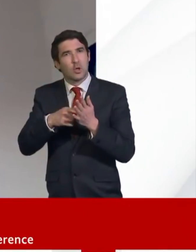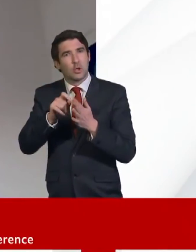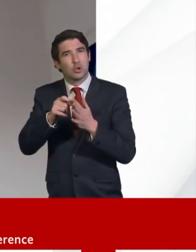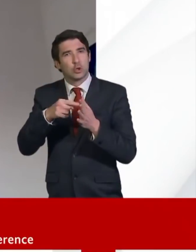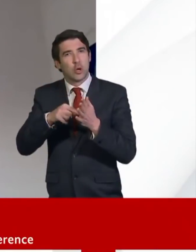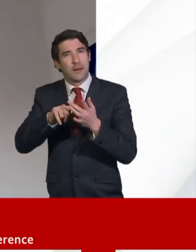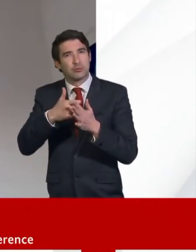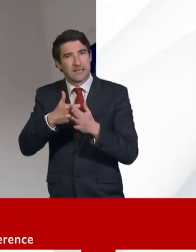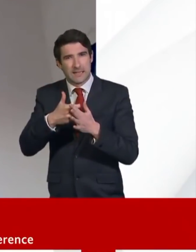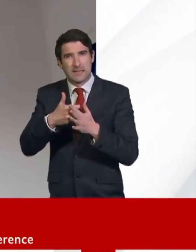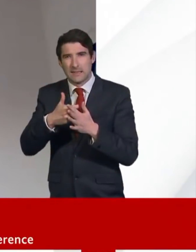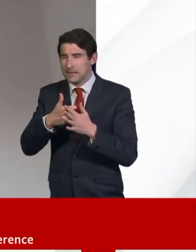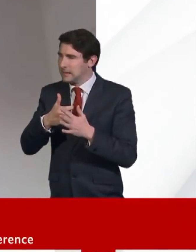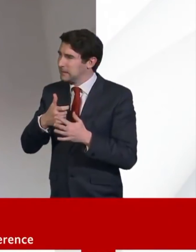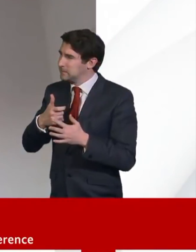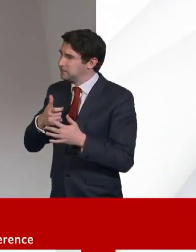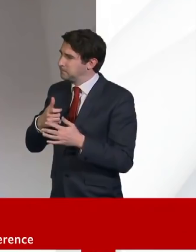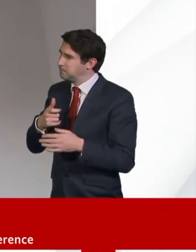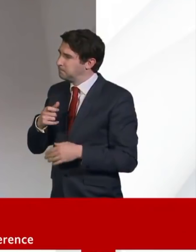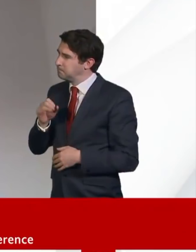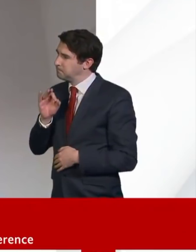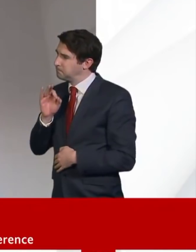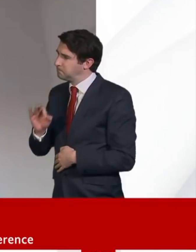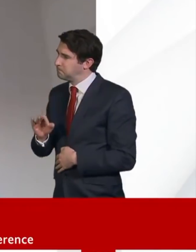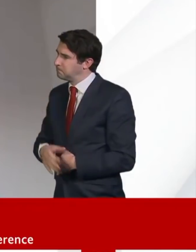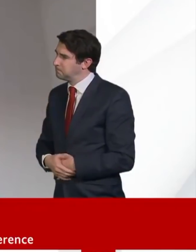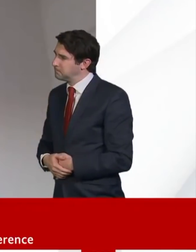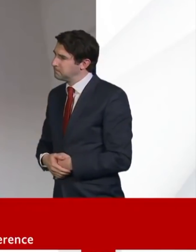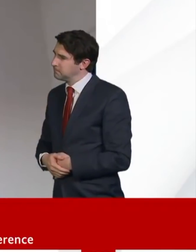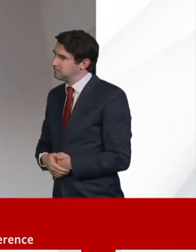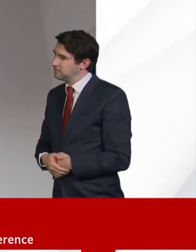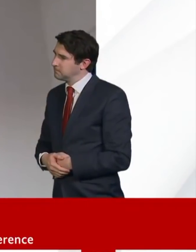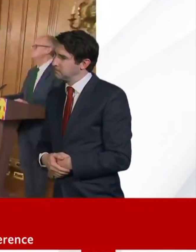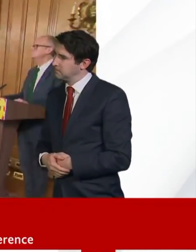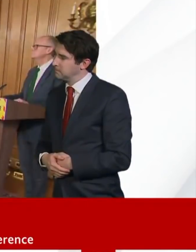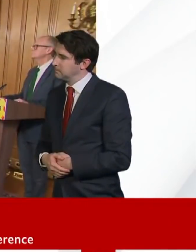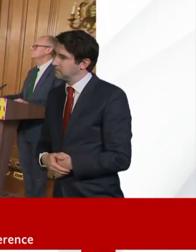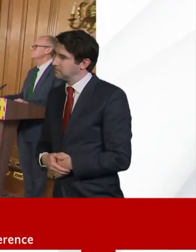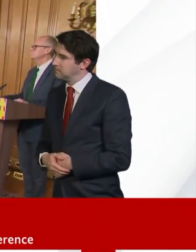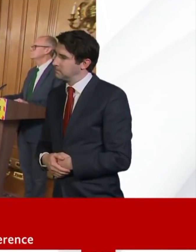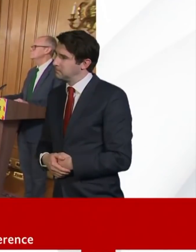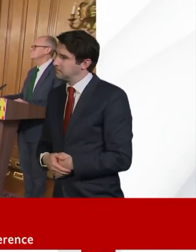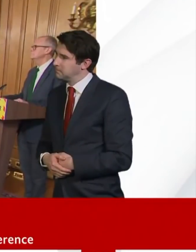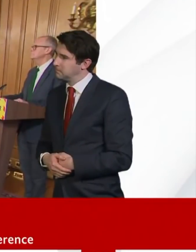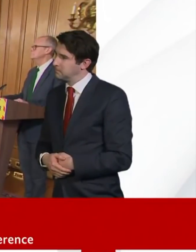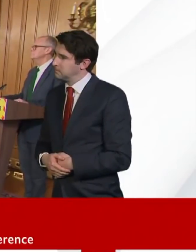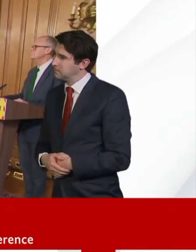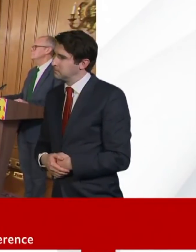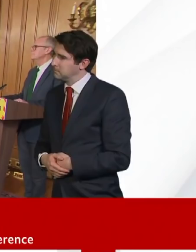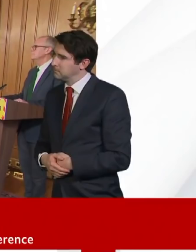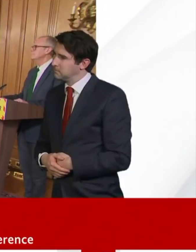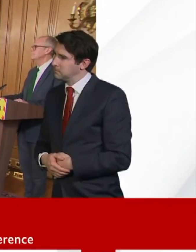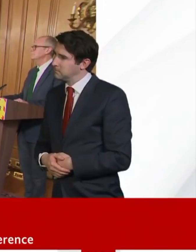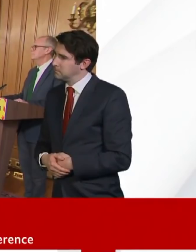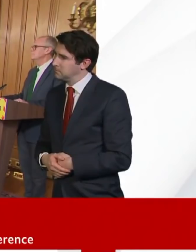told Reuters, not begin reviewing and modelling the consequences of the full lockdown across the country until mid-March?